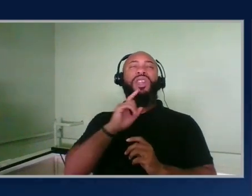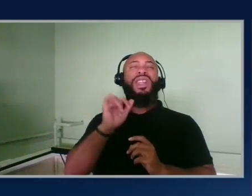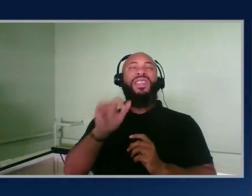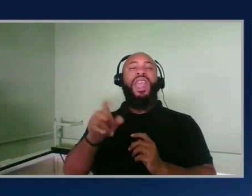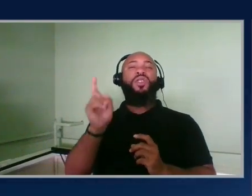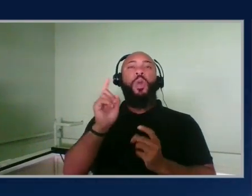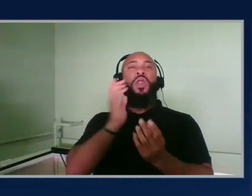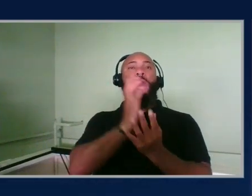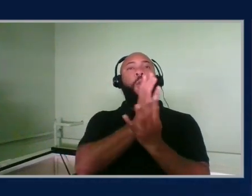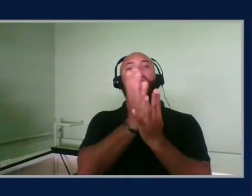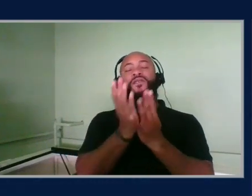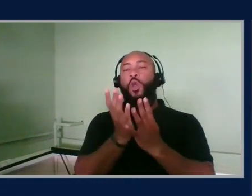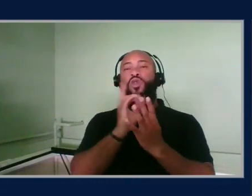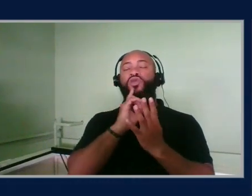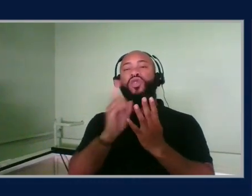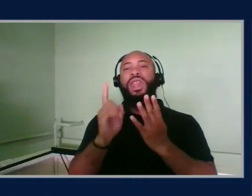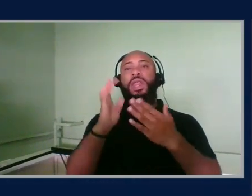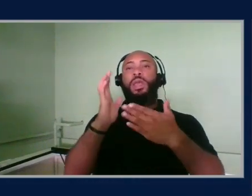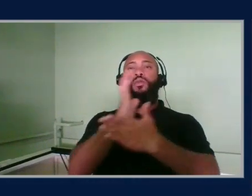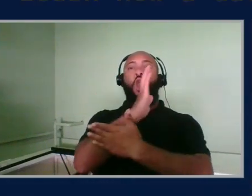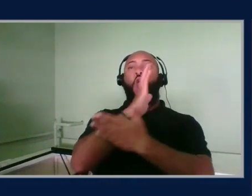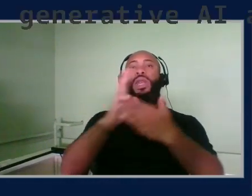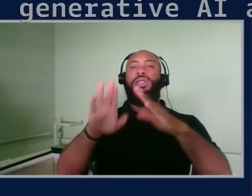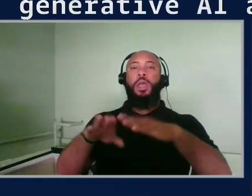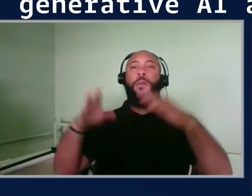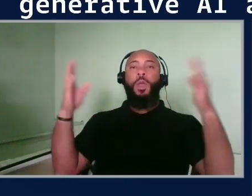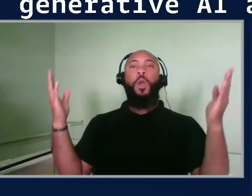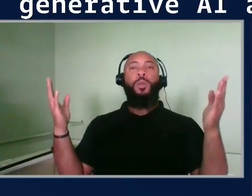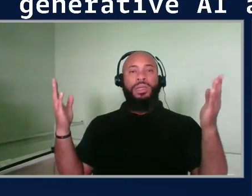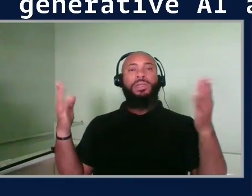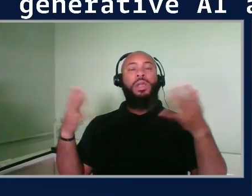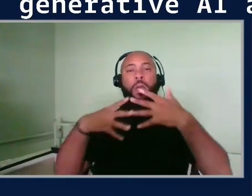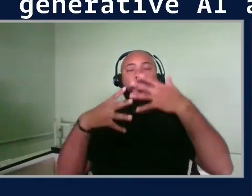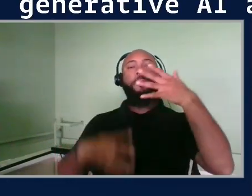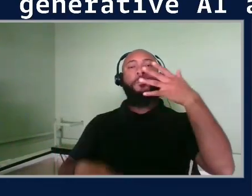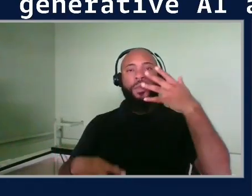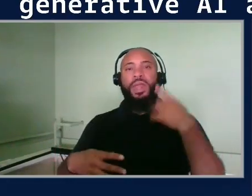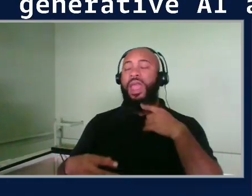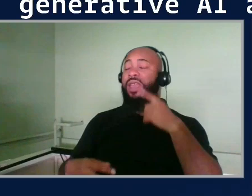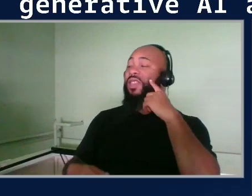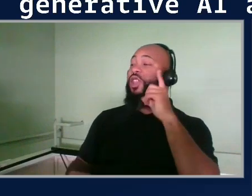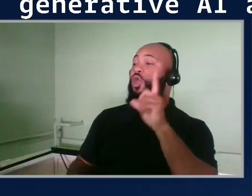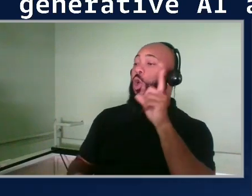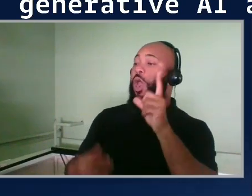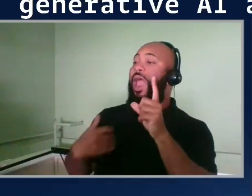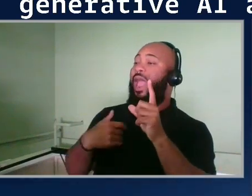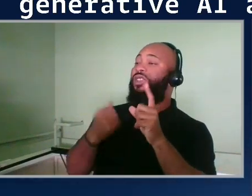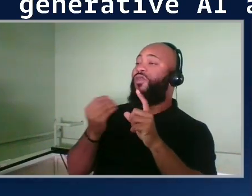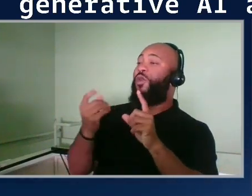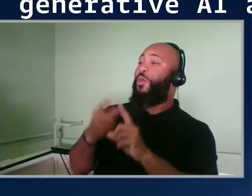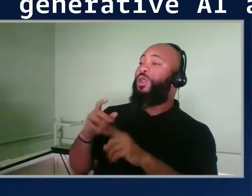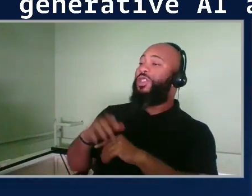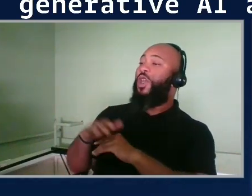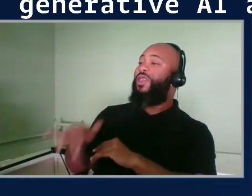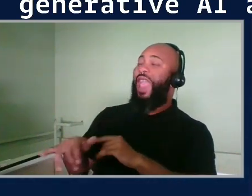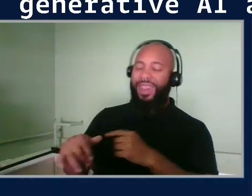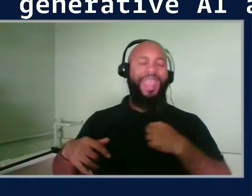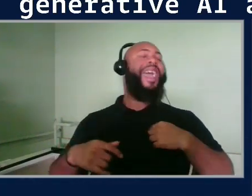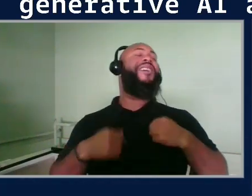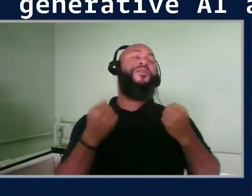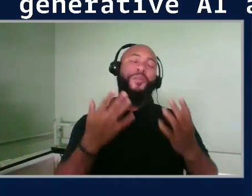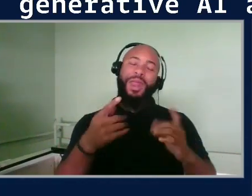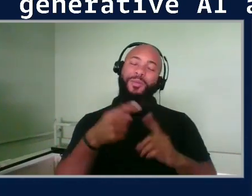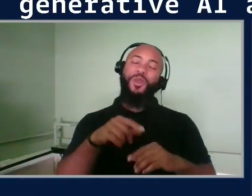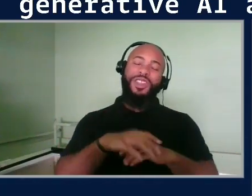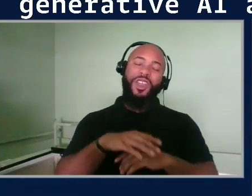up. And I think Laura has a few points of view on that. I have many points of view on that. Absolutely. So